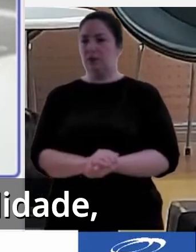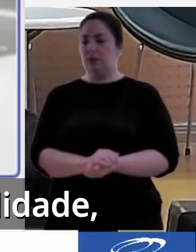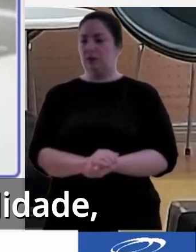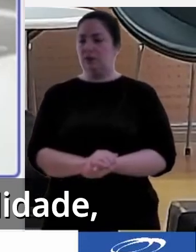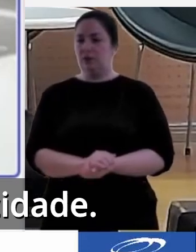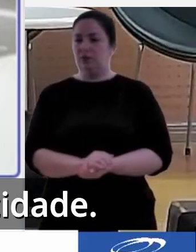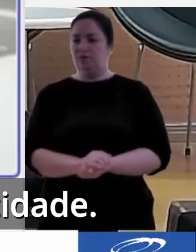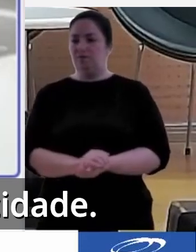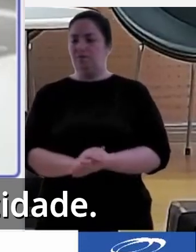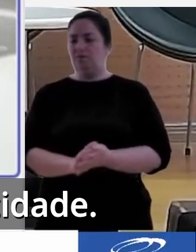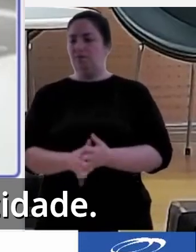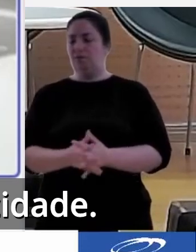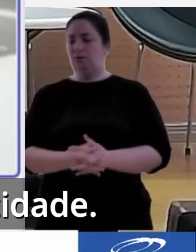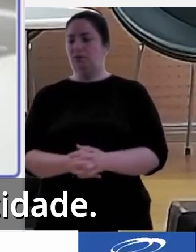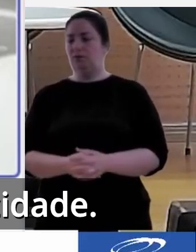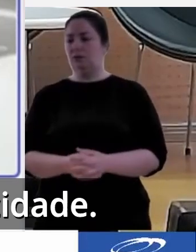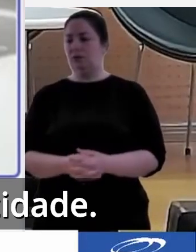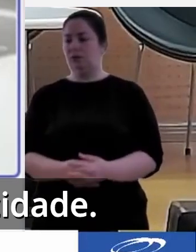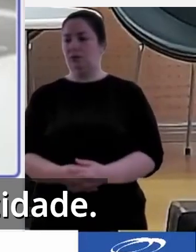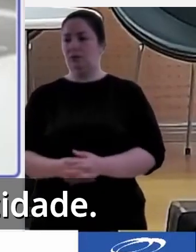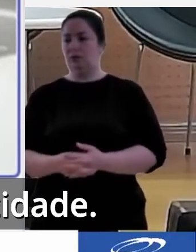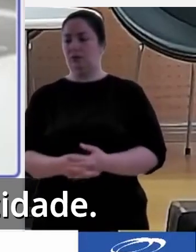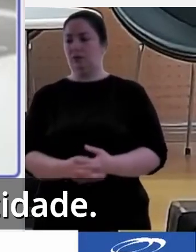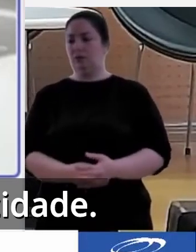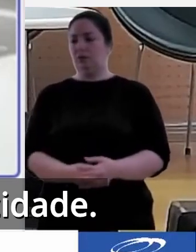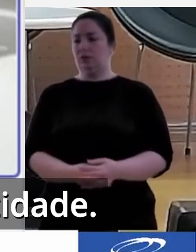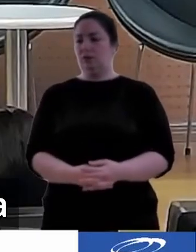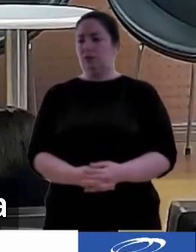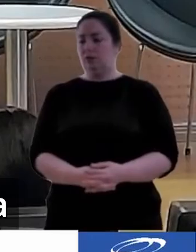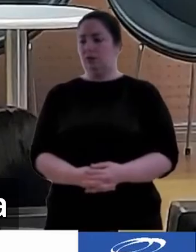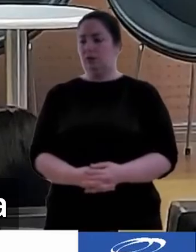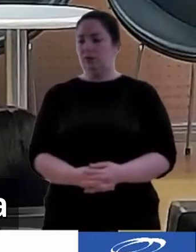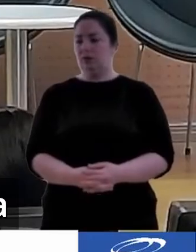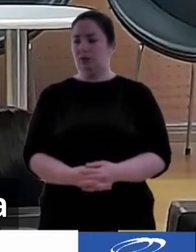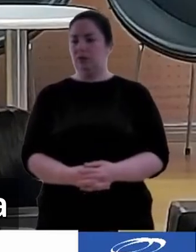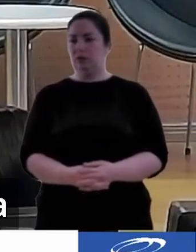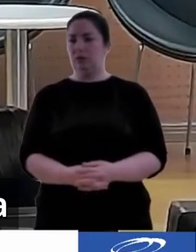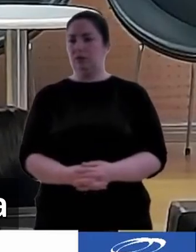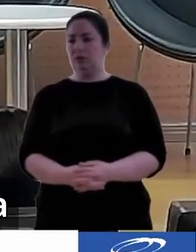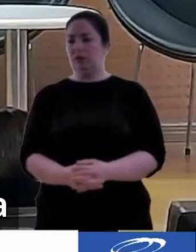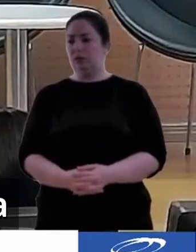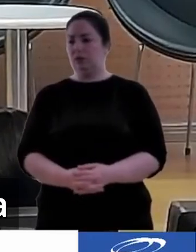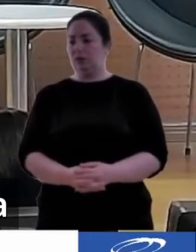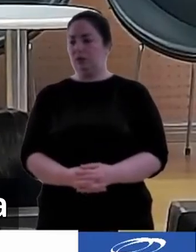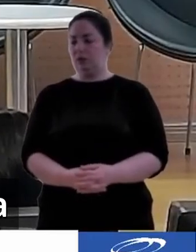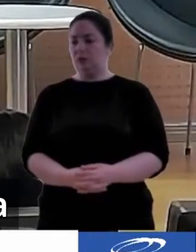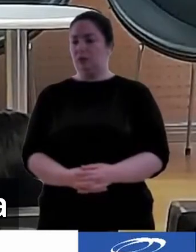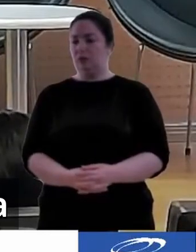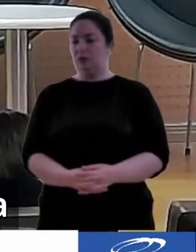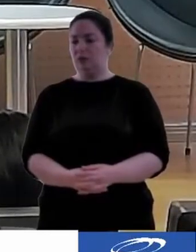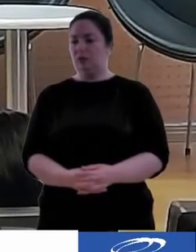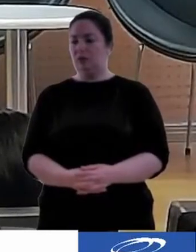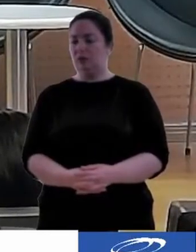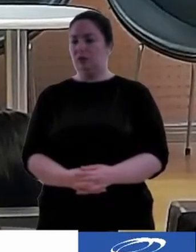maximize sensitivity as well as to address that question of specificity. I always say do not send a